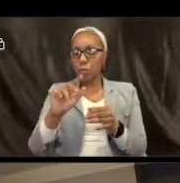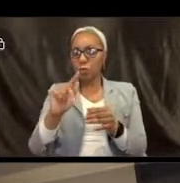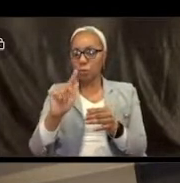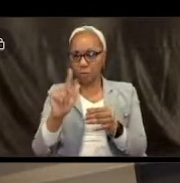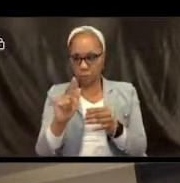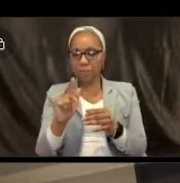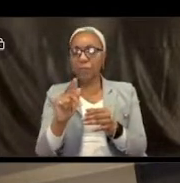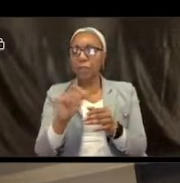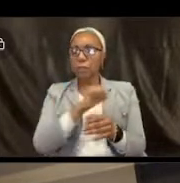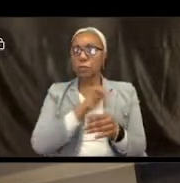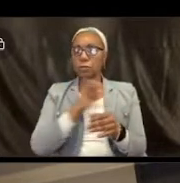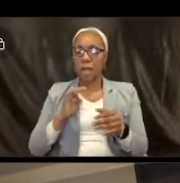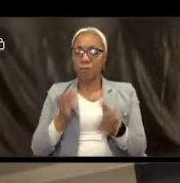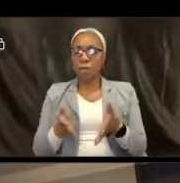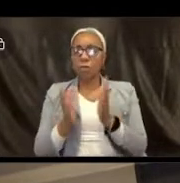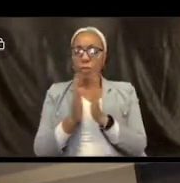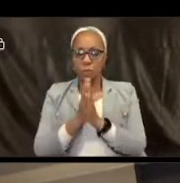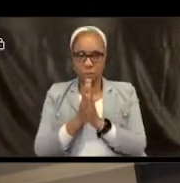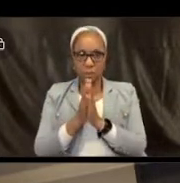deferral request.